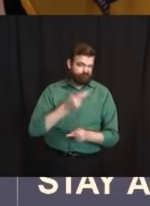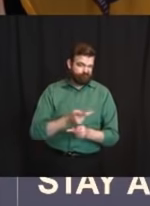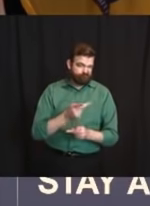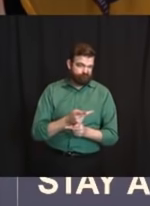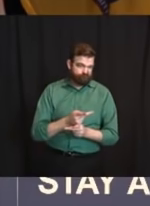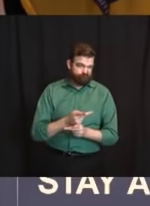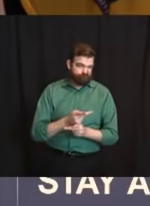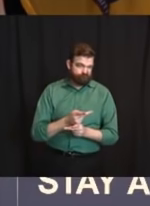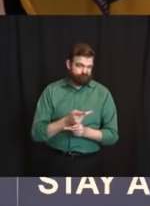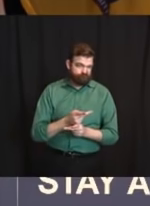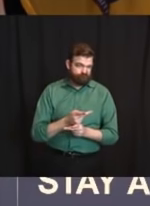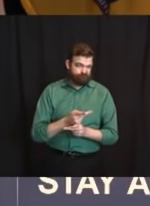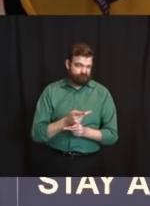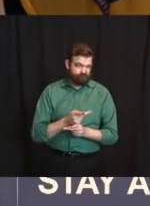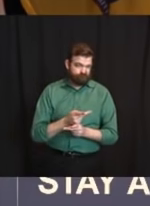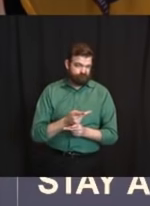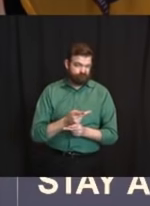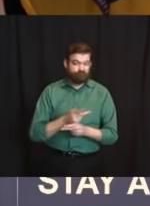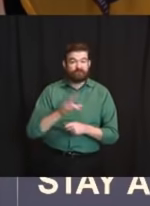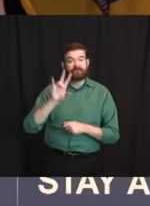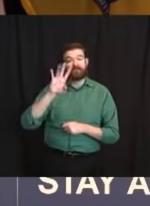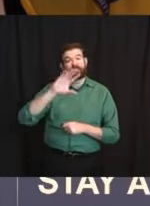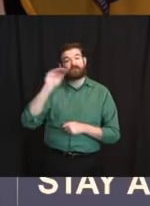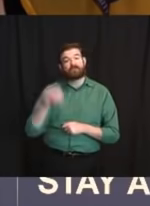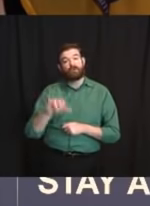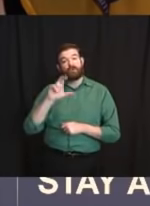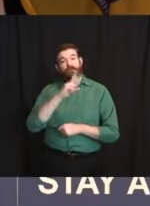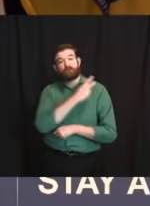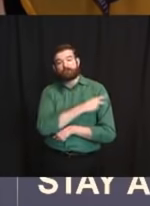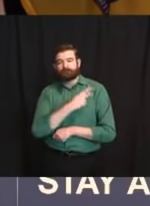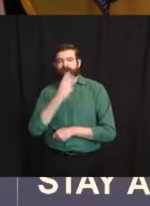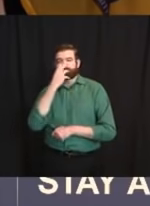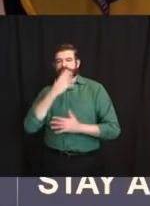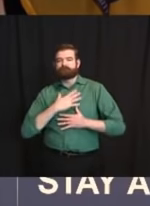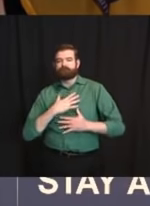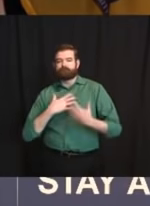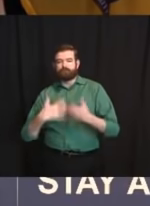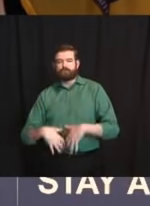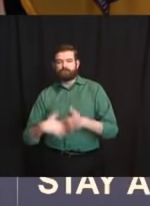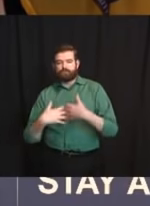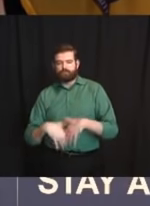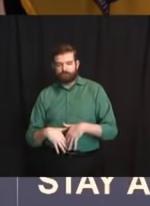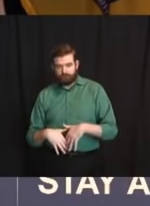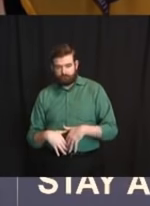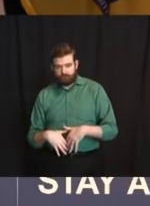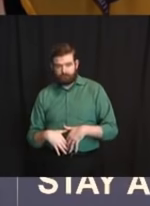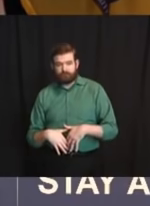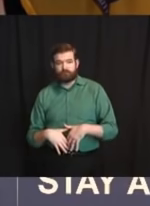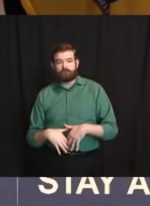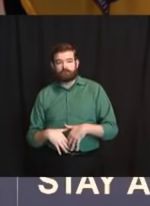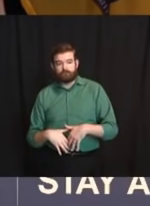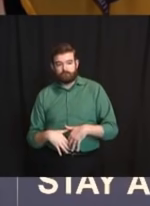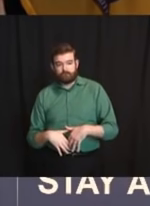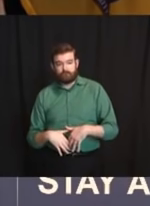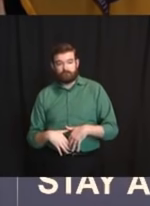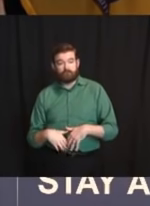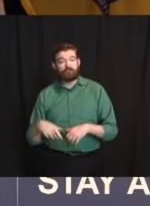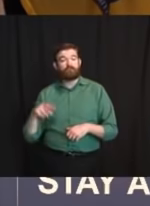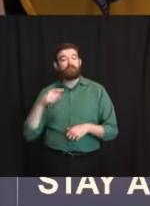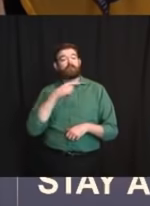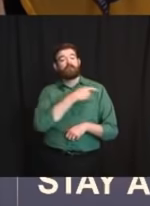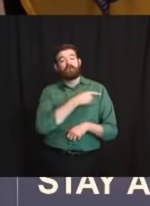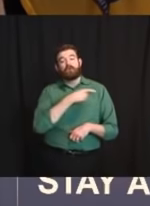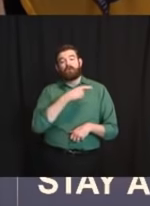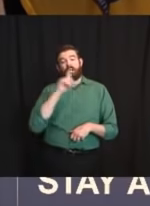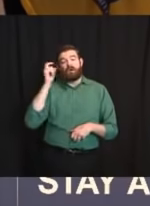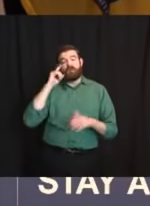patients on ventilators. The governor reviewed the new cases and deaths reported today. In terms of deaths,